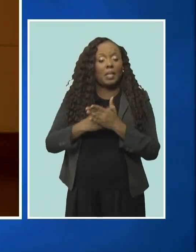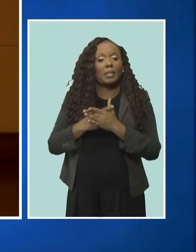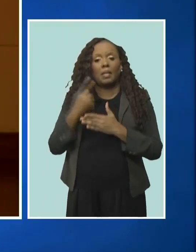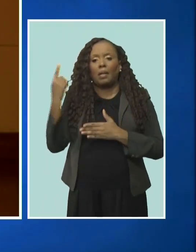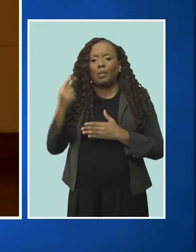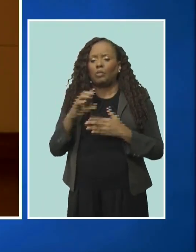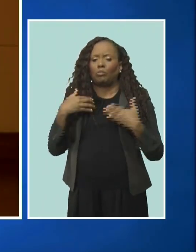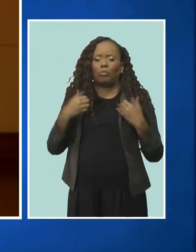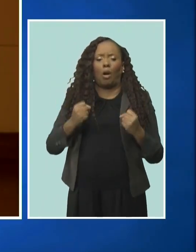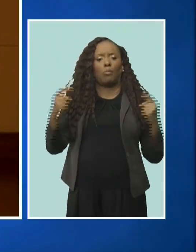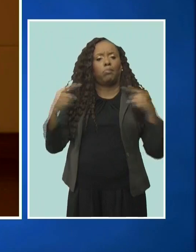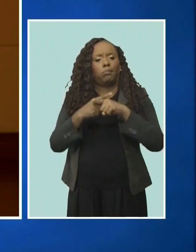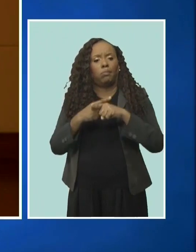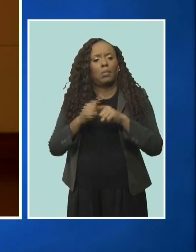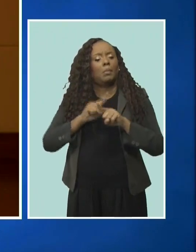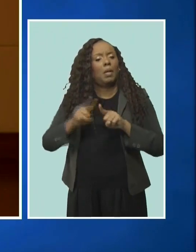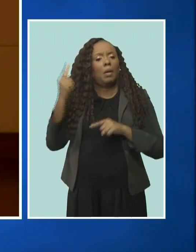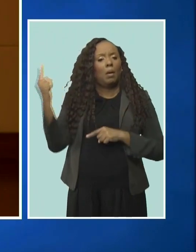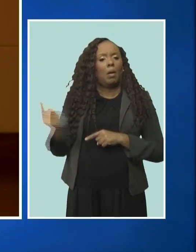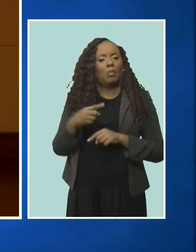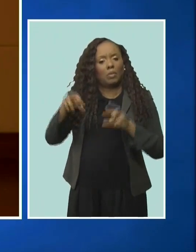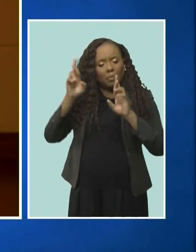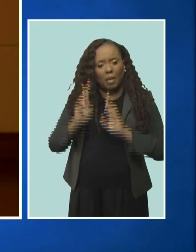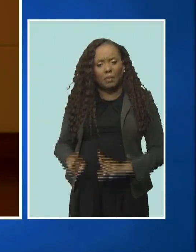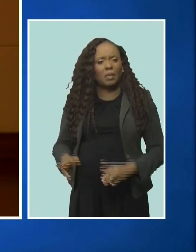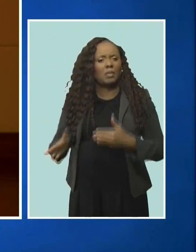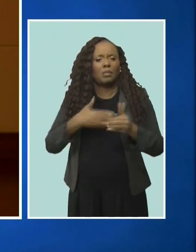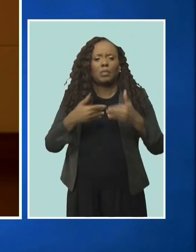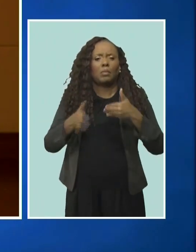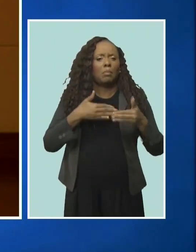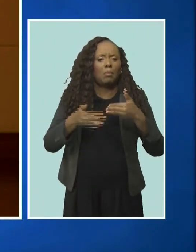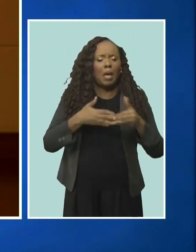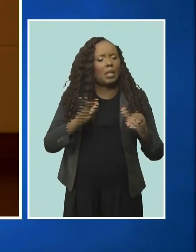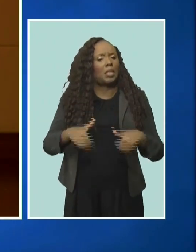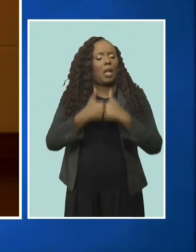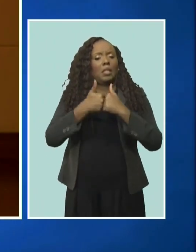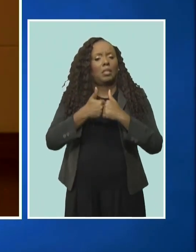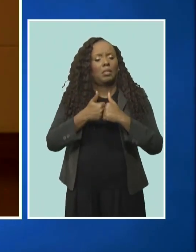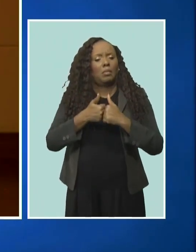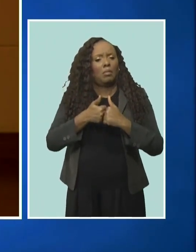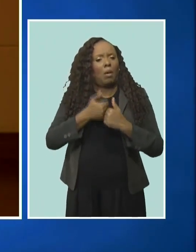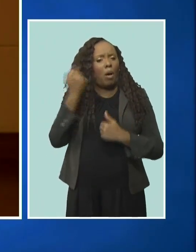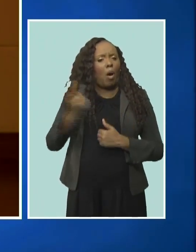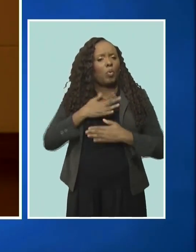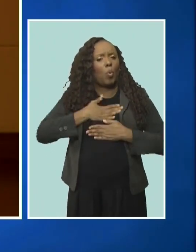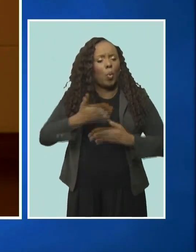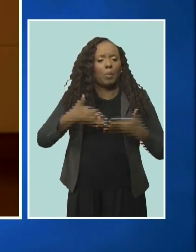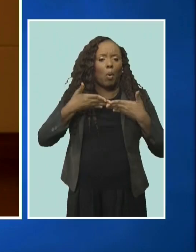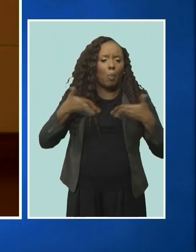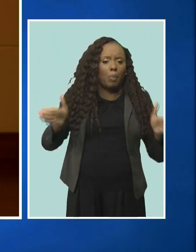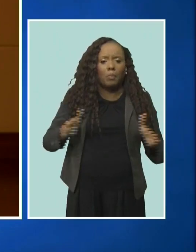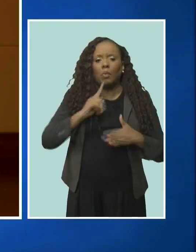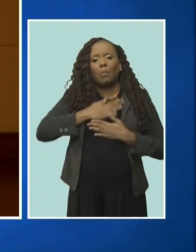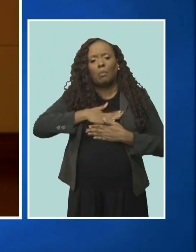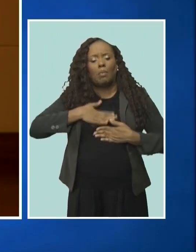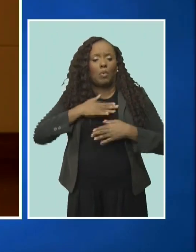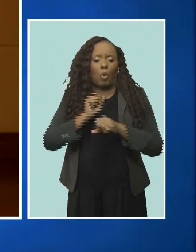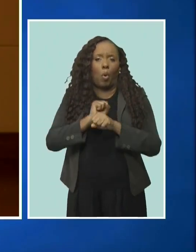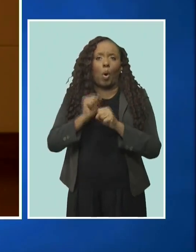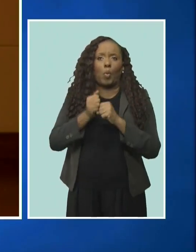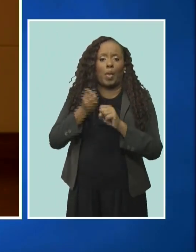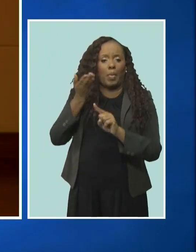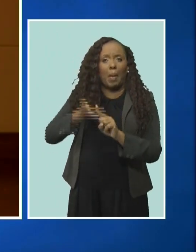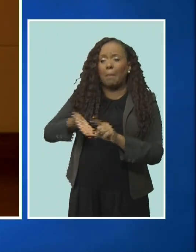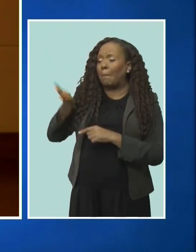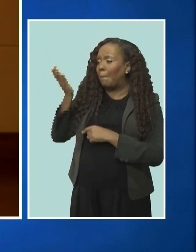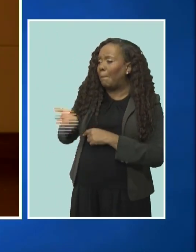in their discourse and open to being challenged. Prime Minister Motley says it was a pleasure and a privilege to work with him. Prime